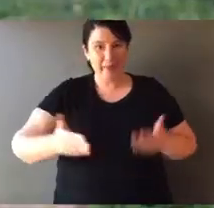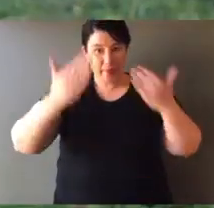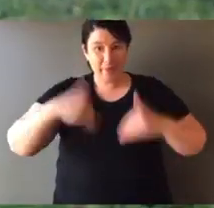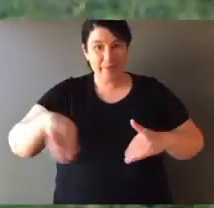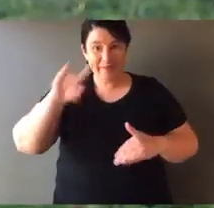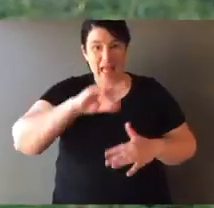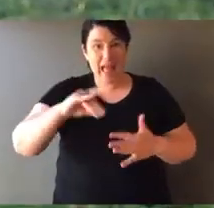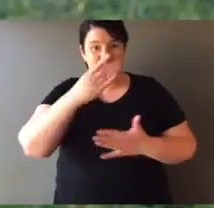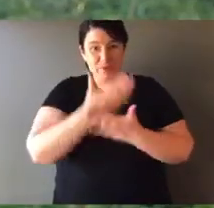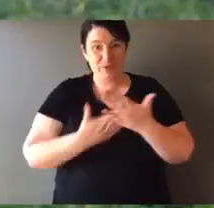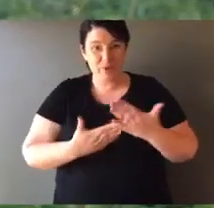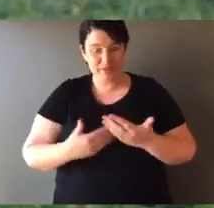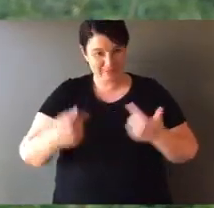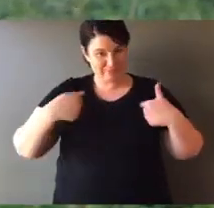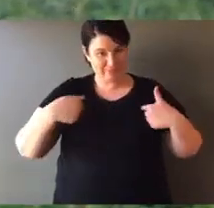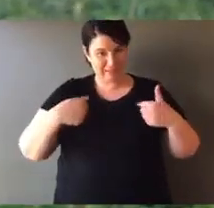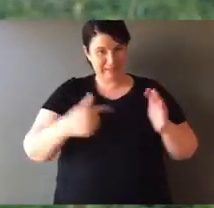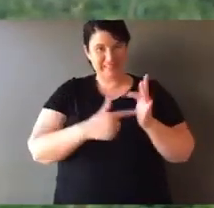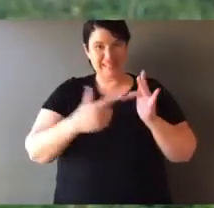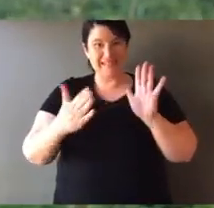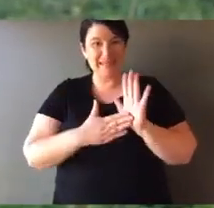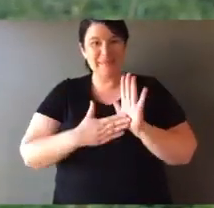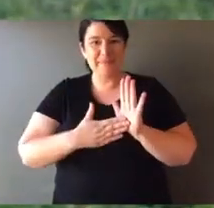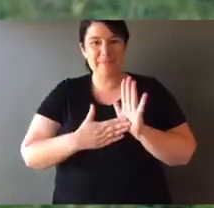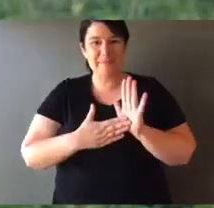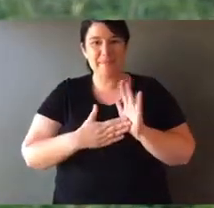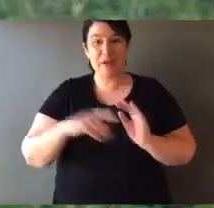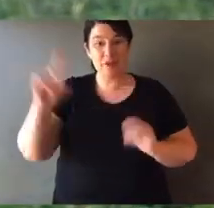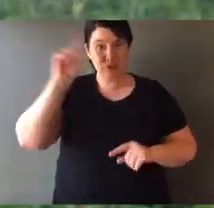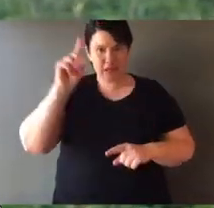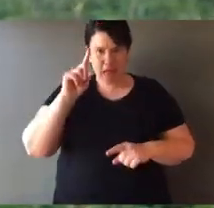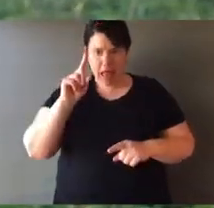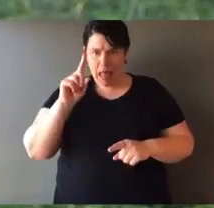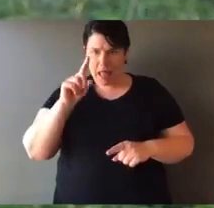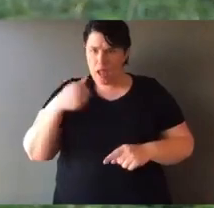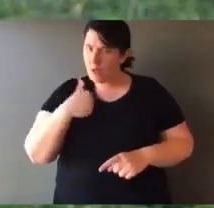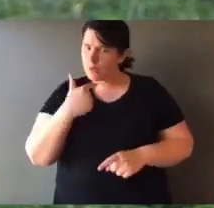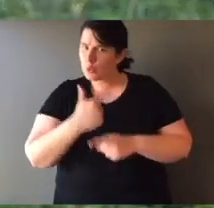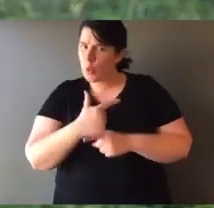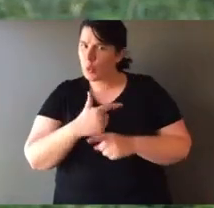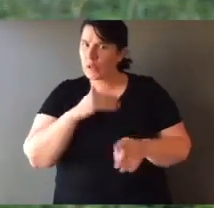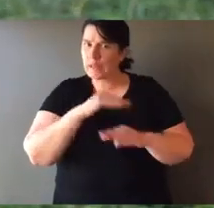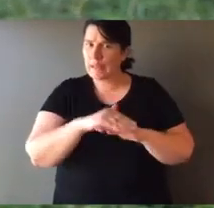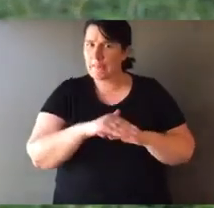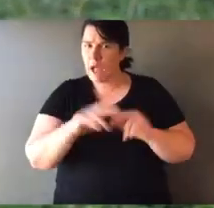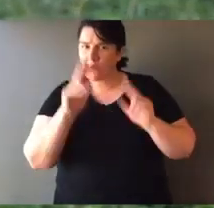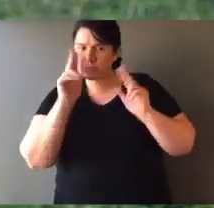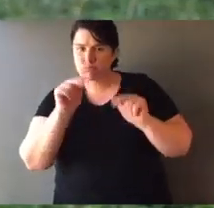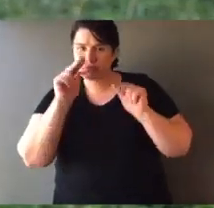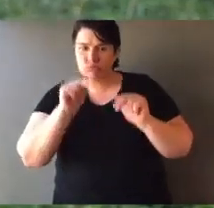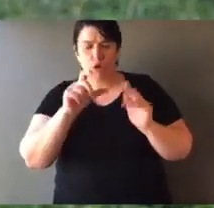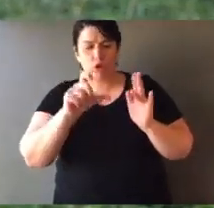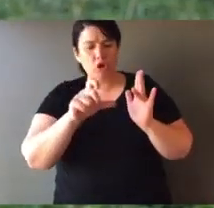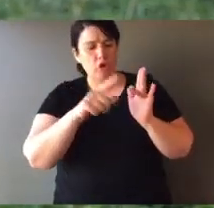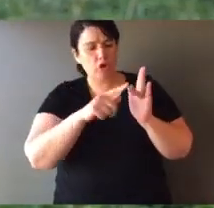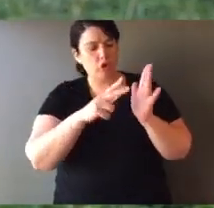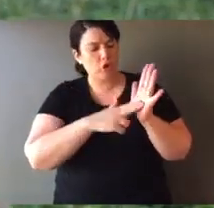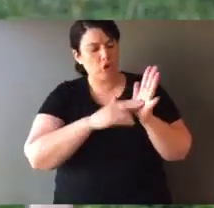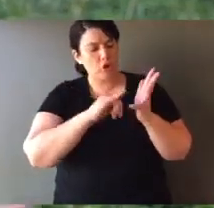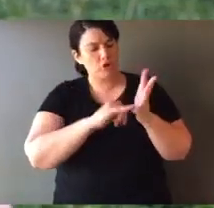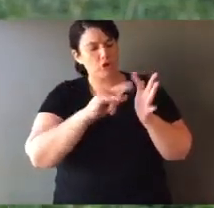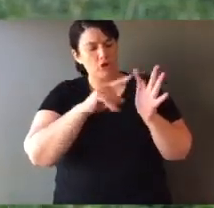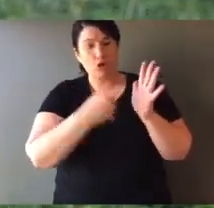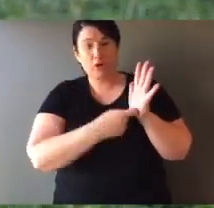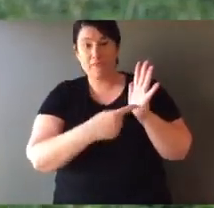G'day everyone, welcome to Animal Tales with Tim Faulkner, that's me. Today, I'm talking about conservation fencing. It's